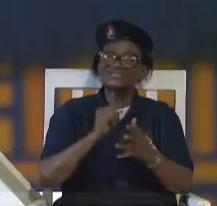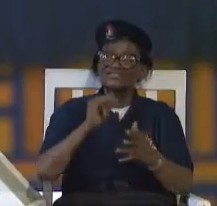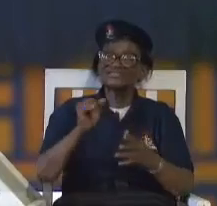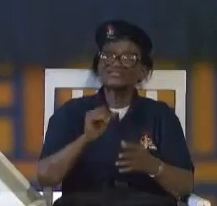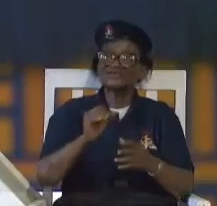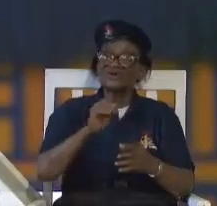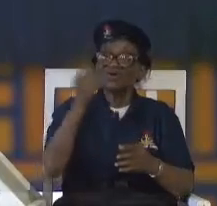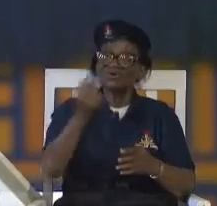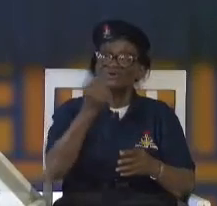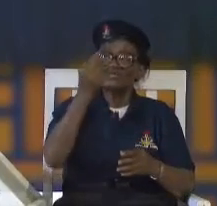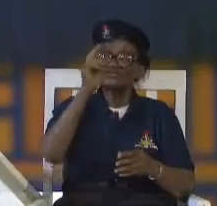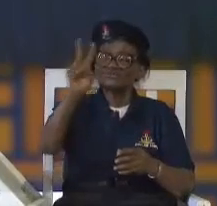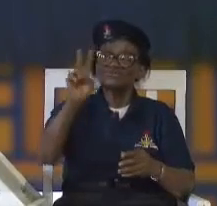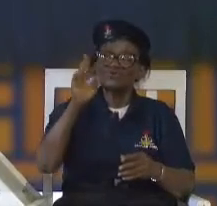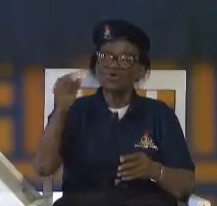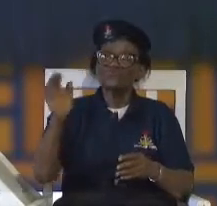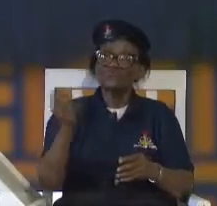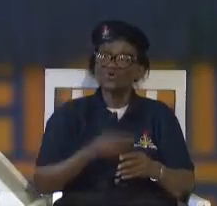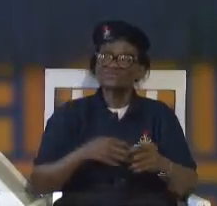gathered together,